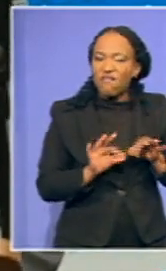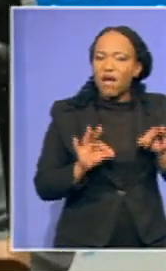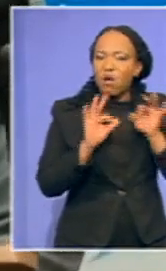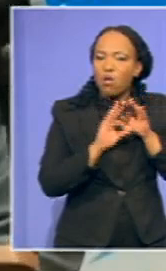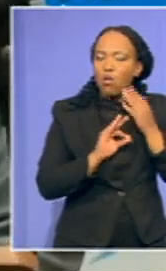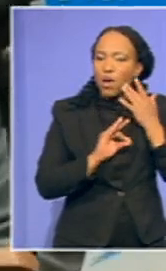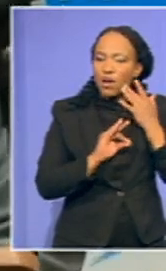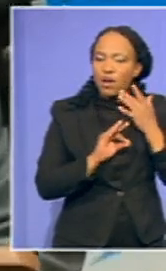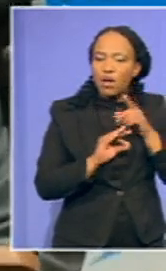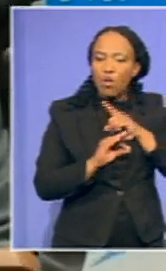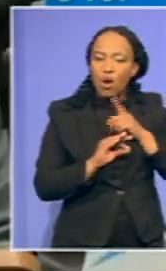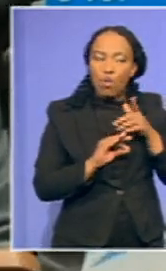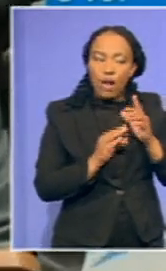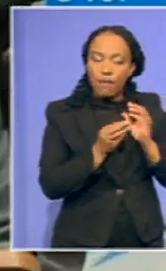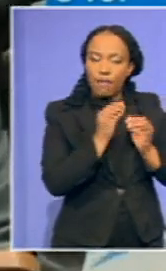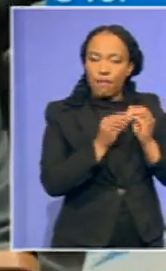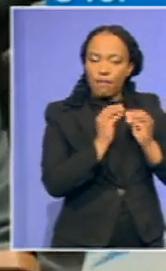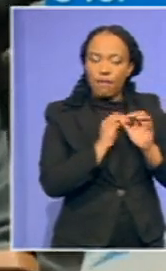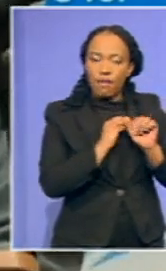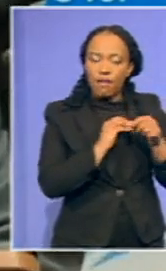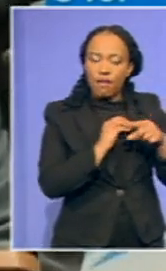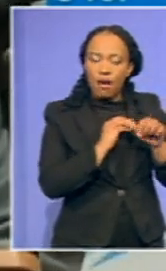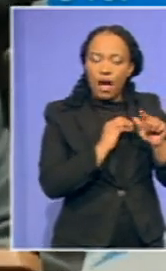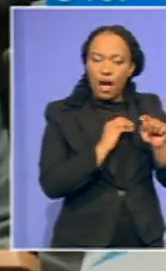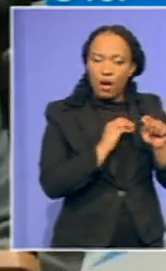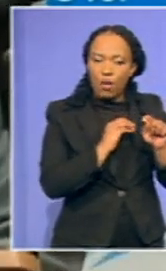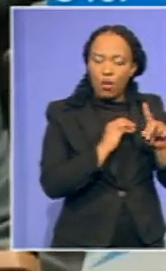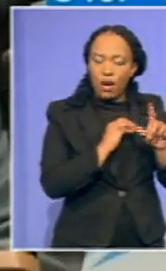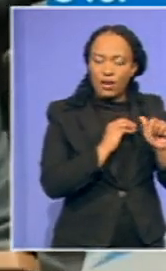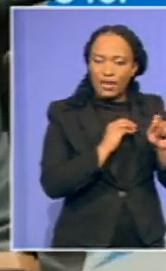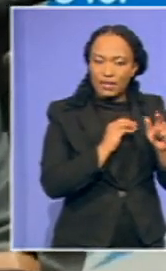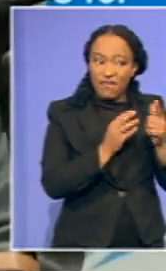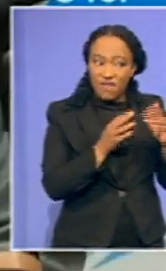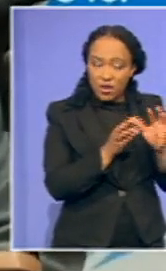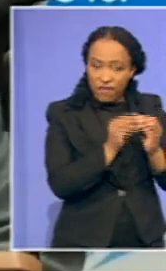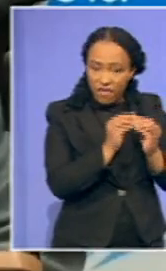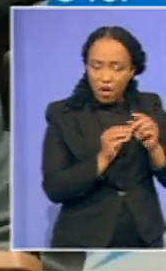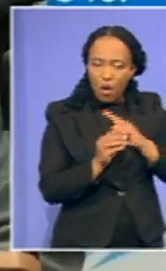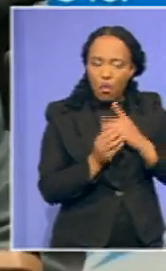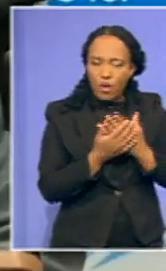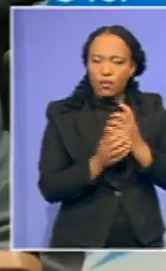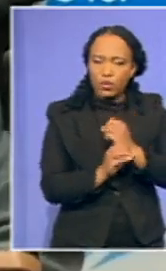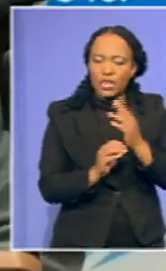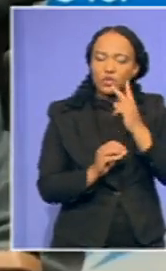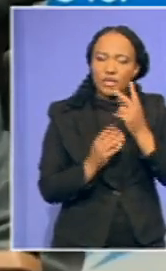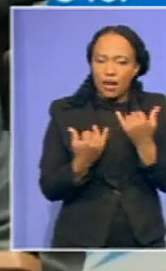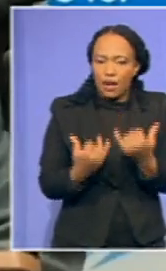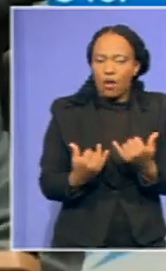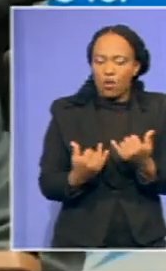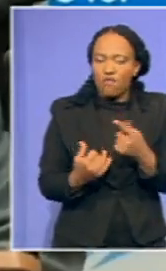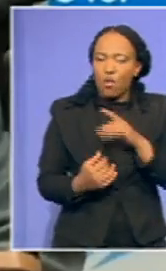the aqueducts are fully repaired, or will we start to see it now in terms of providing that value to the end user, to the